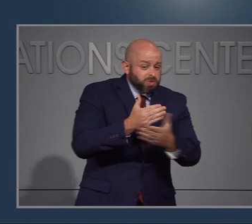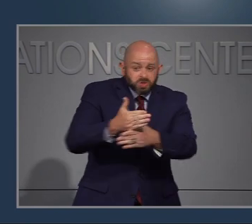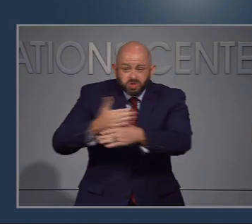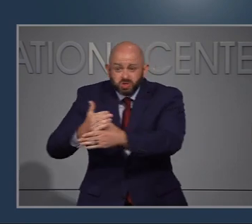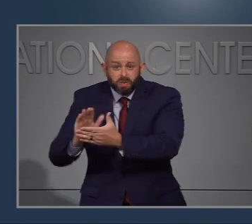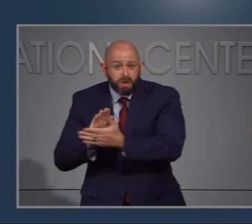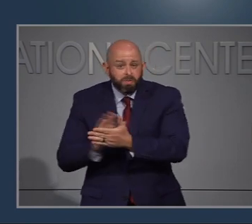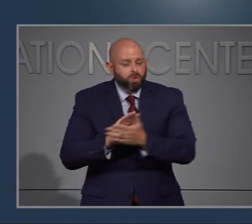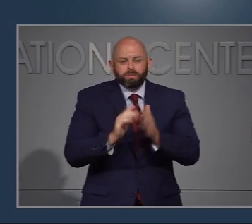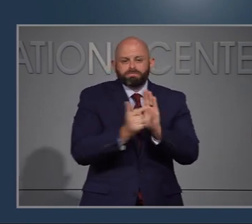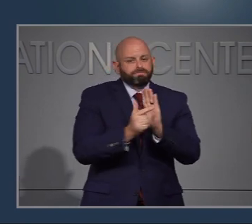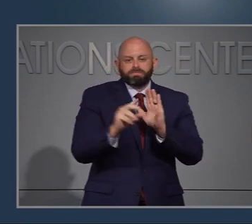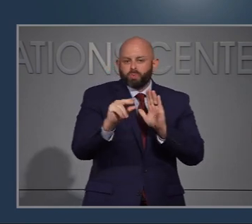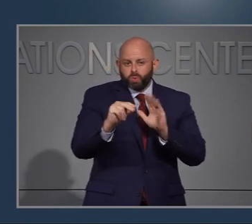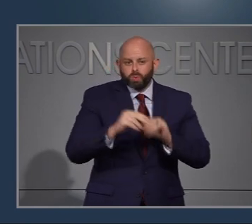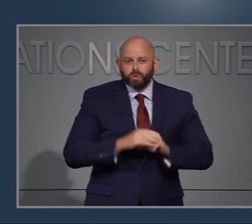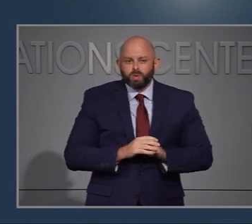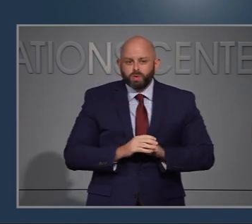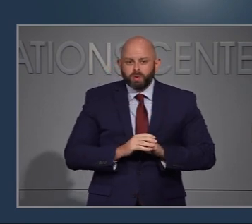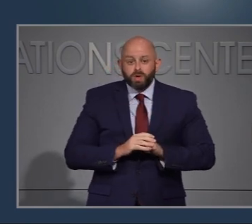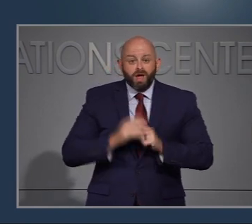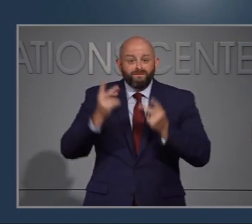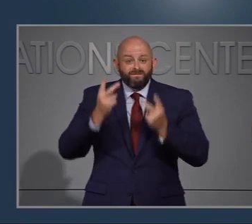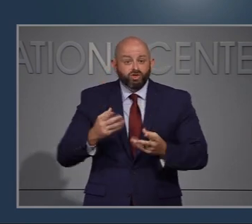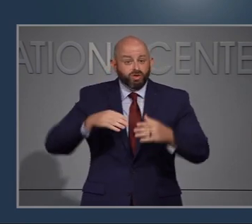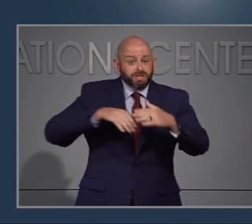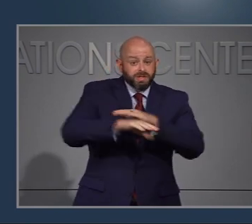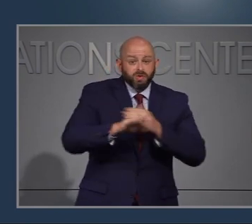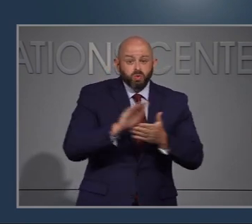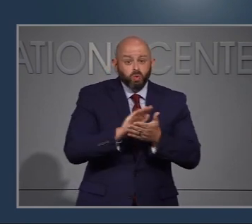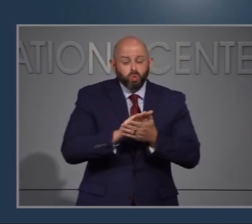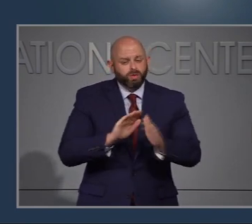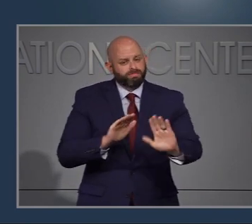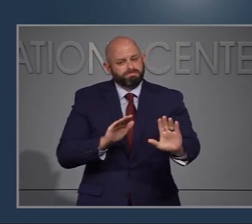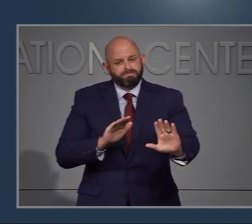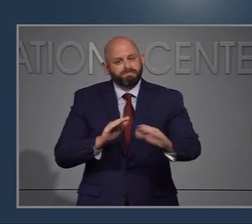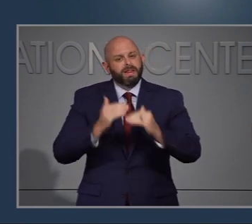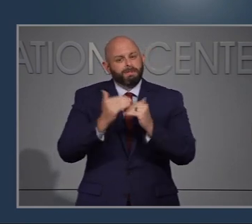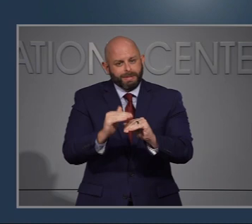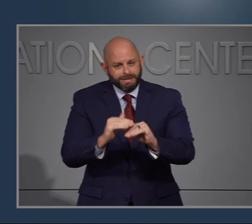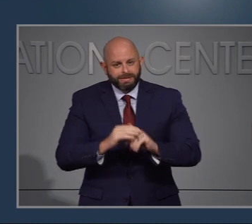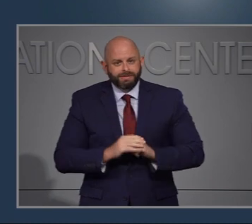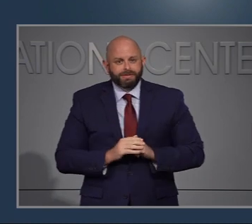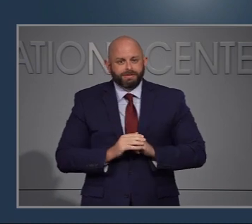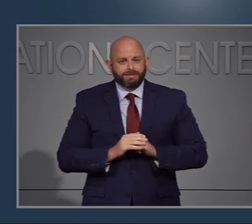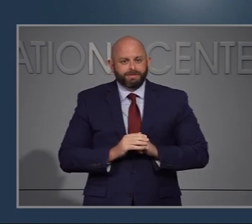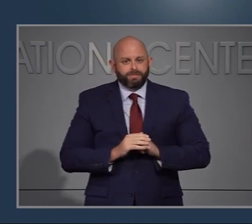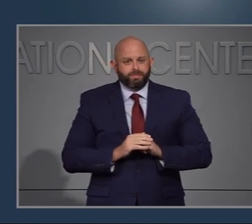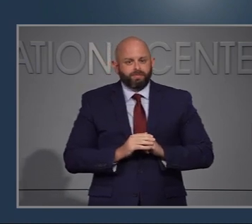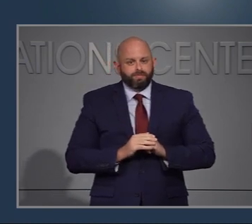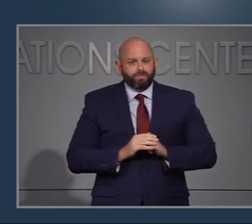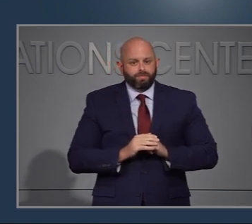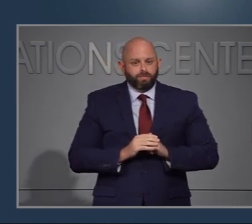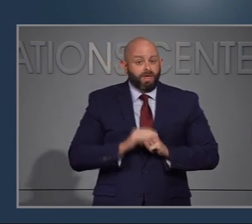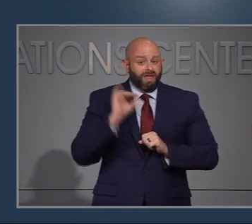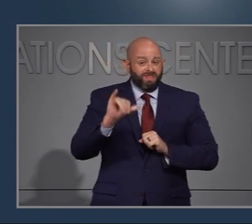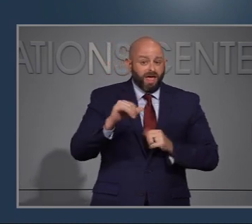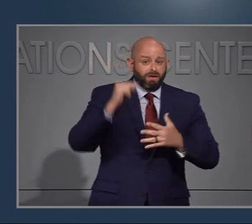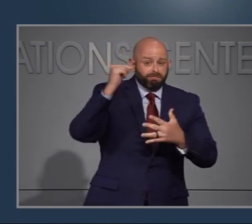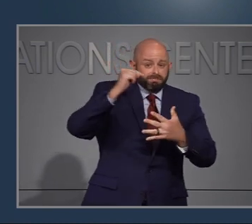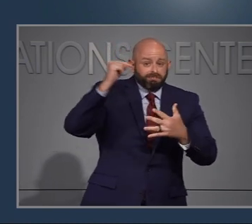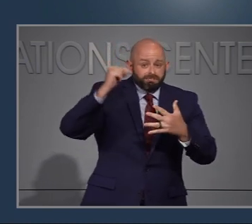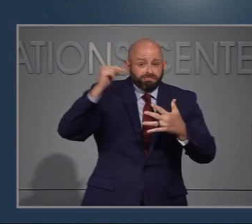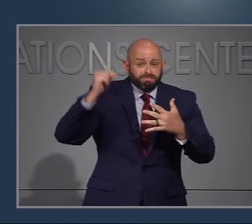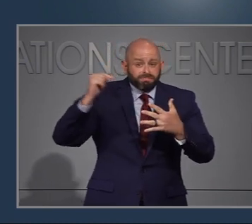involving outside organizations will be limited. In addition to these and other requirements, schools